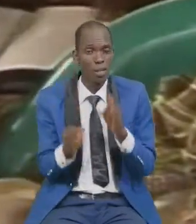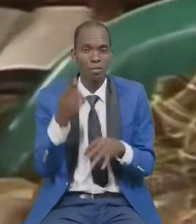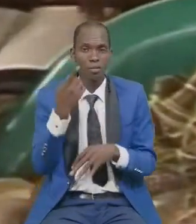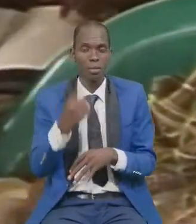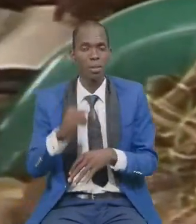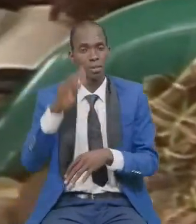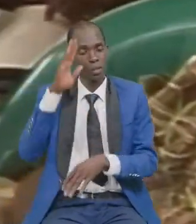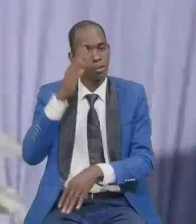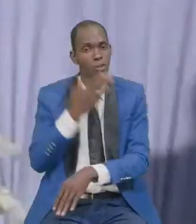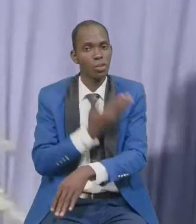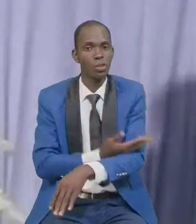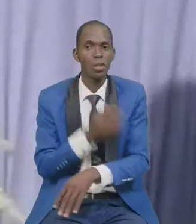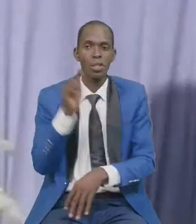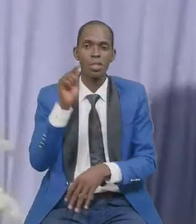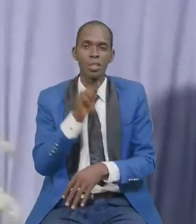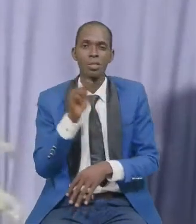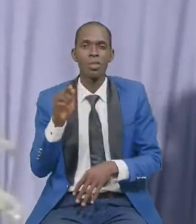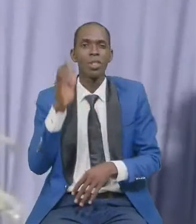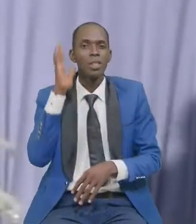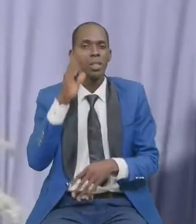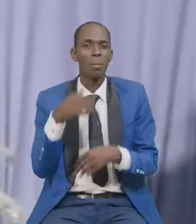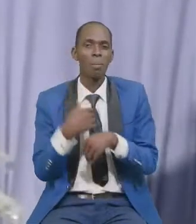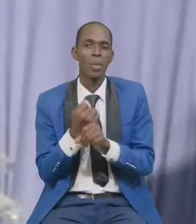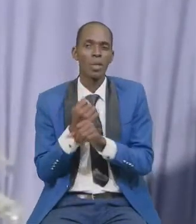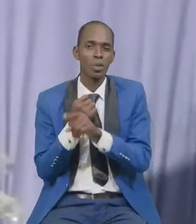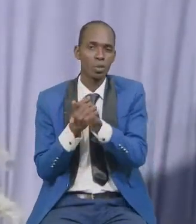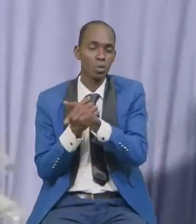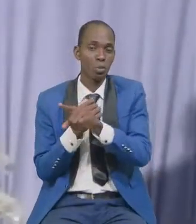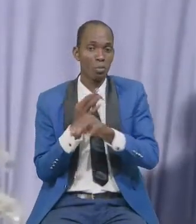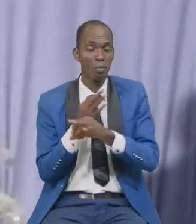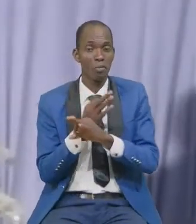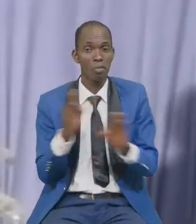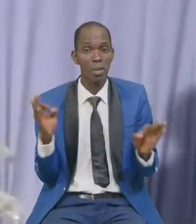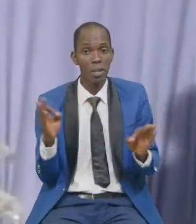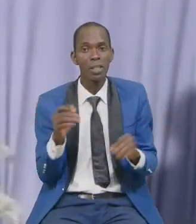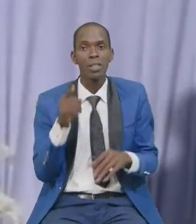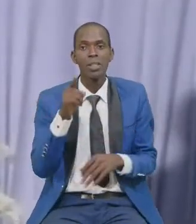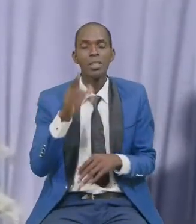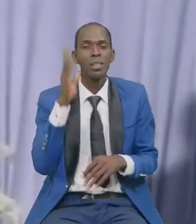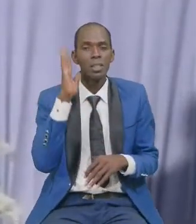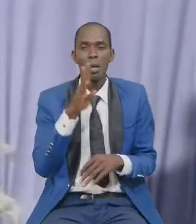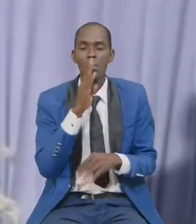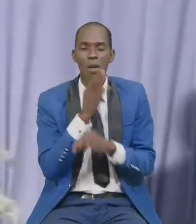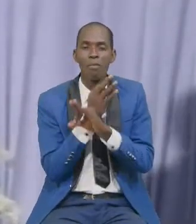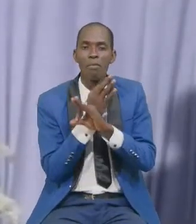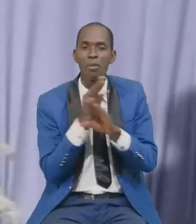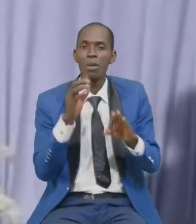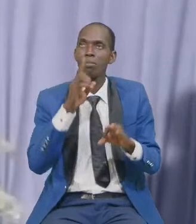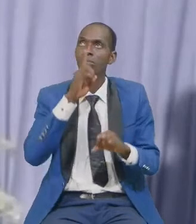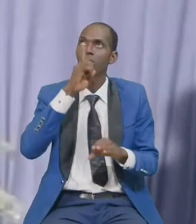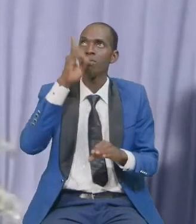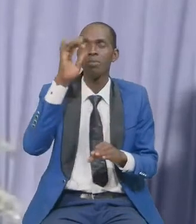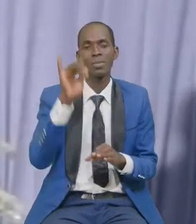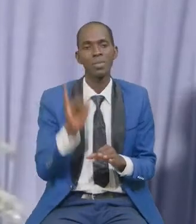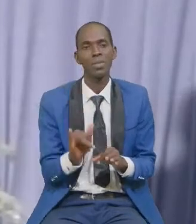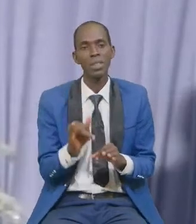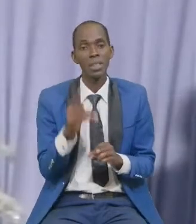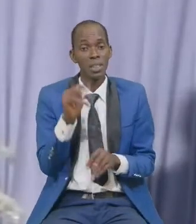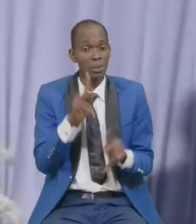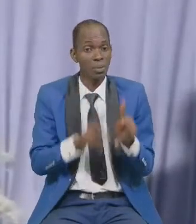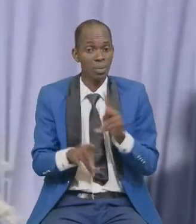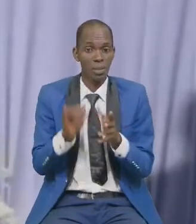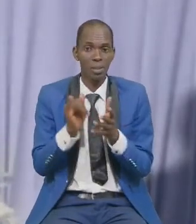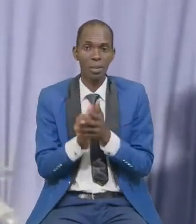therefore shall make you free, ye shall be free indeed. There are people that come